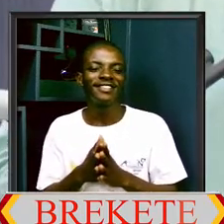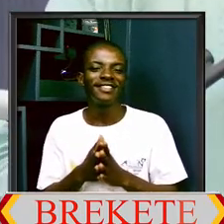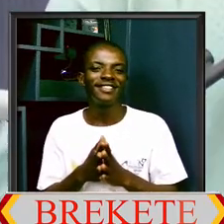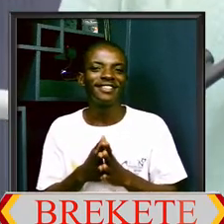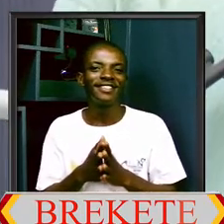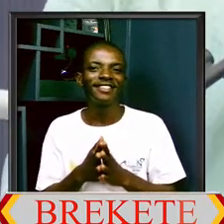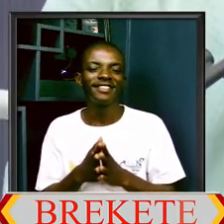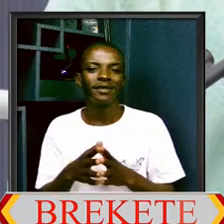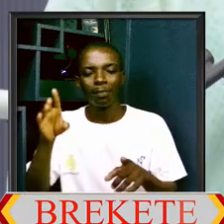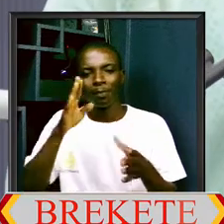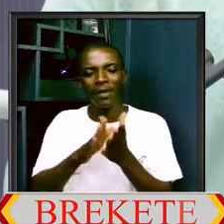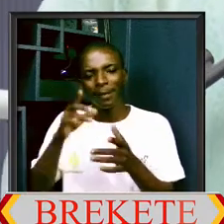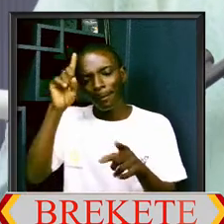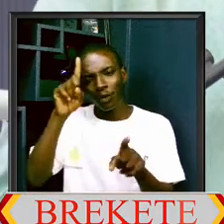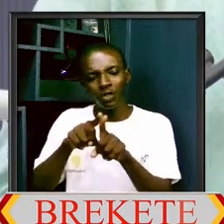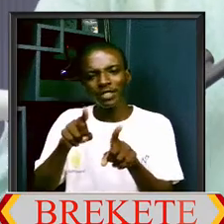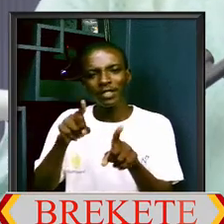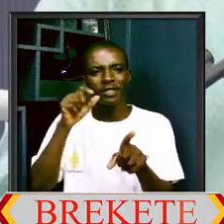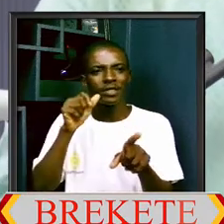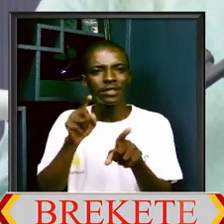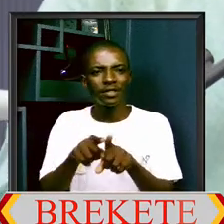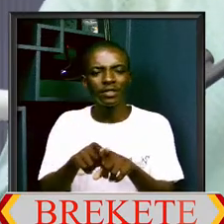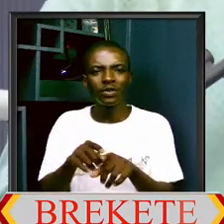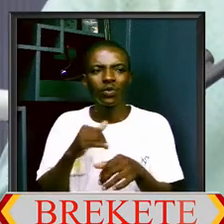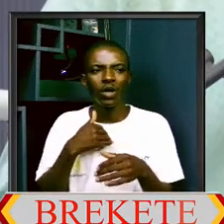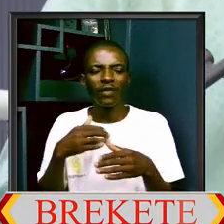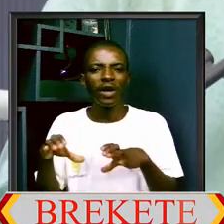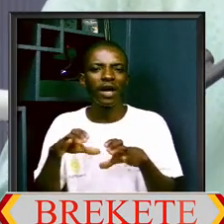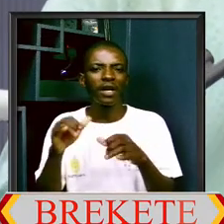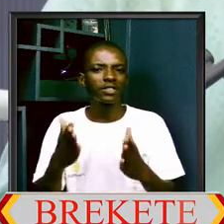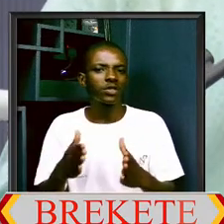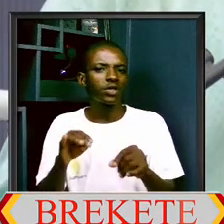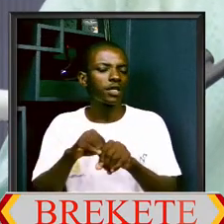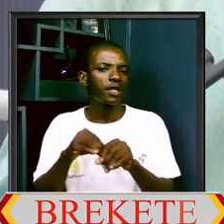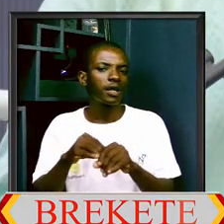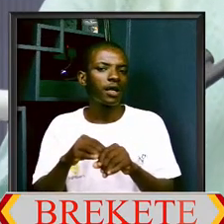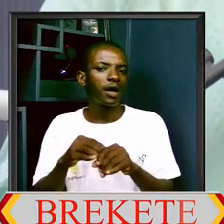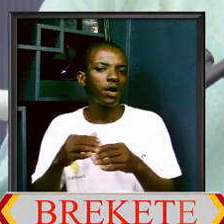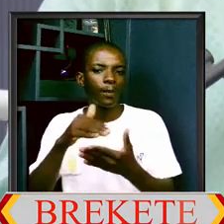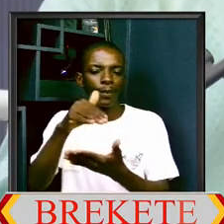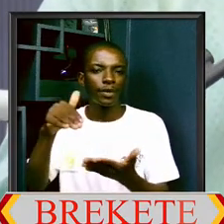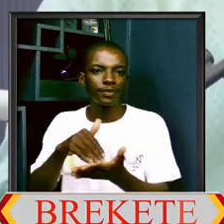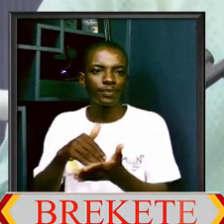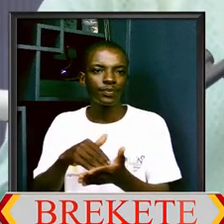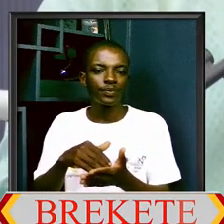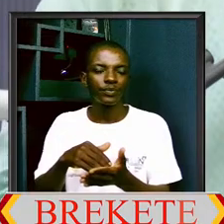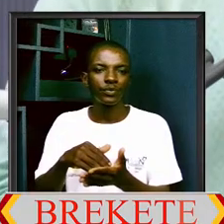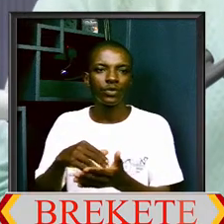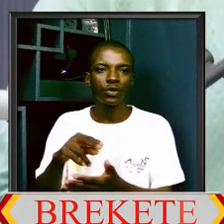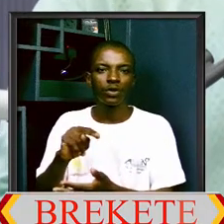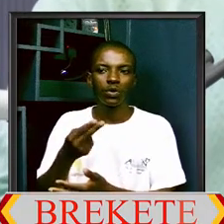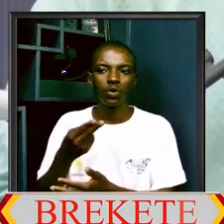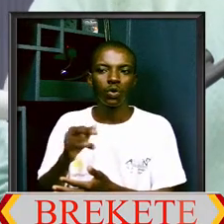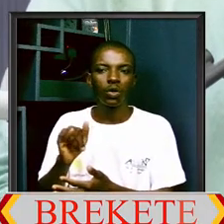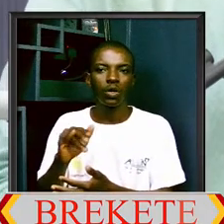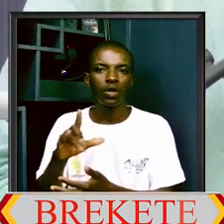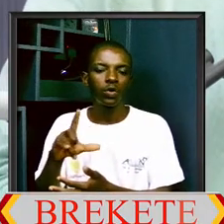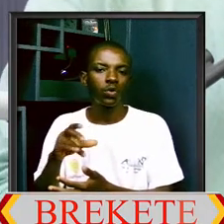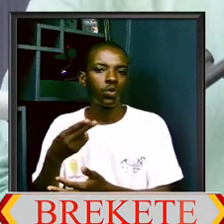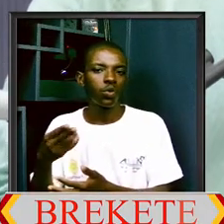run my brothers my sisters we get veteran actor in our midst veteran Hollywood